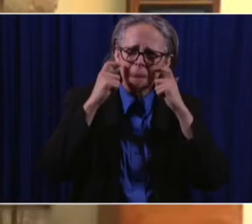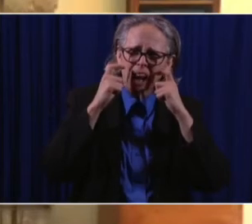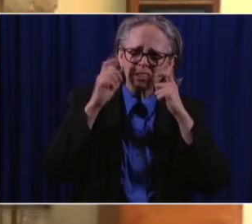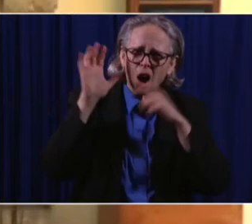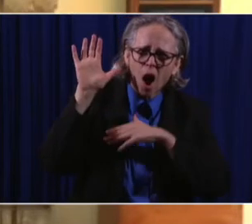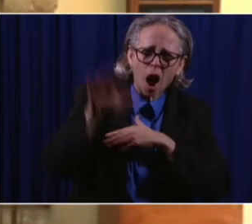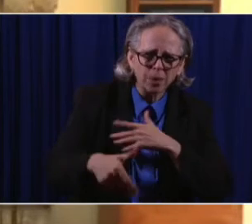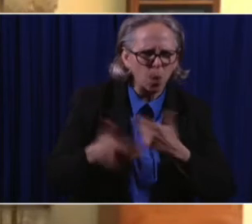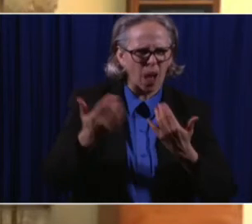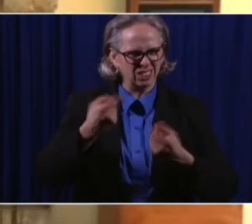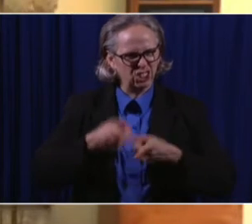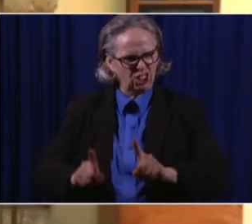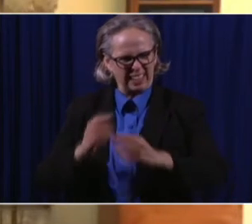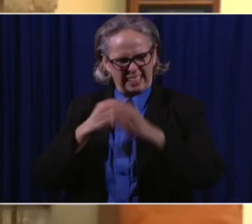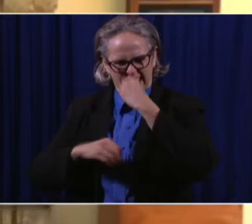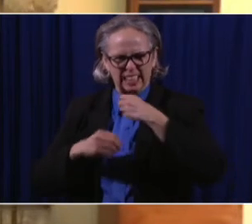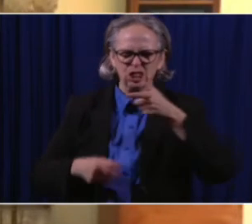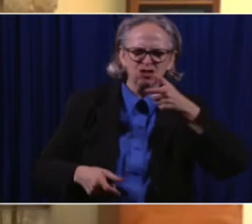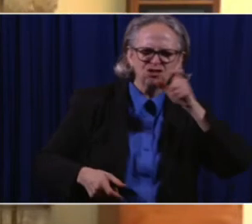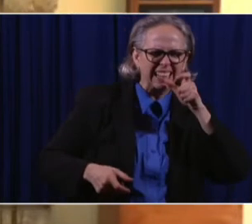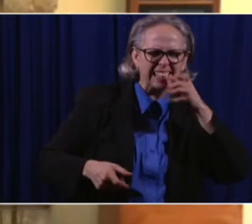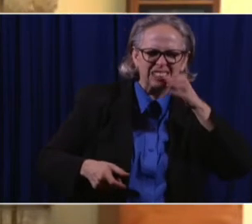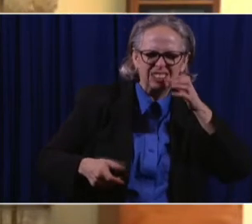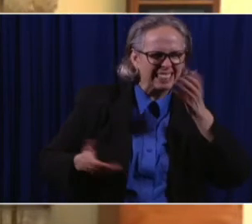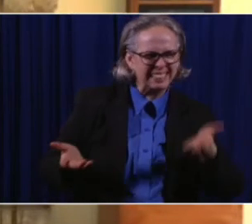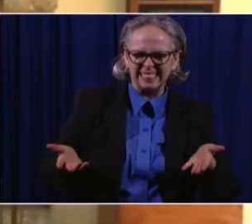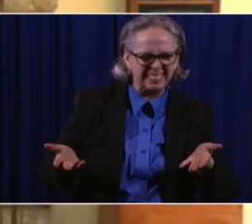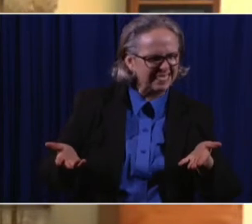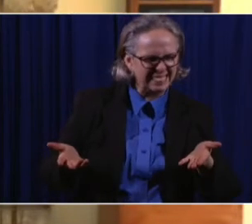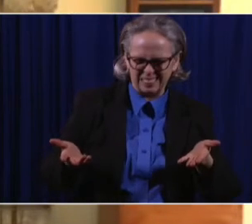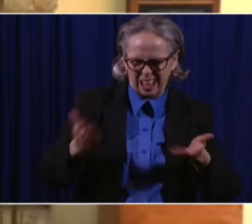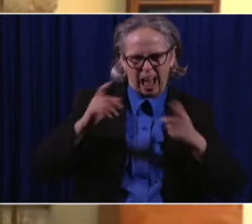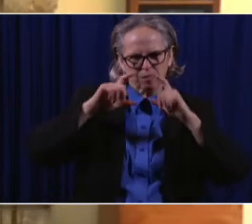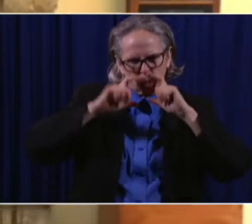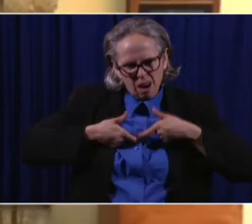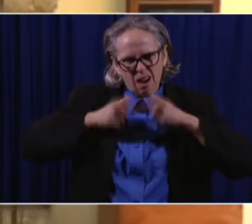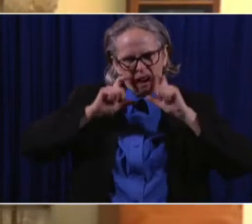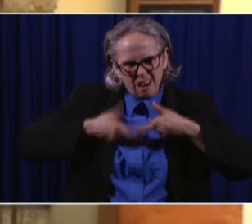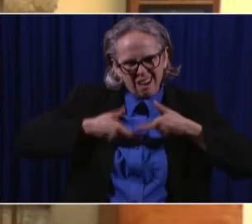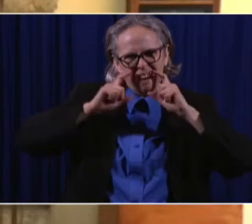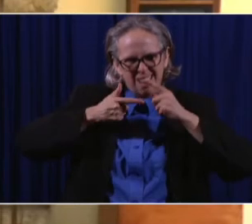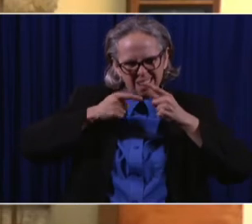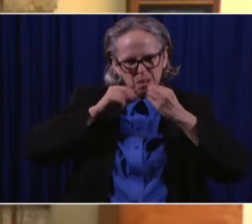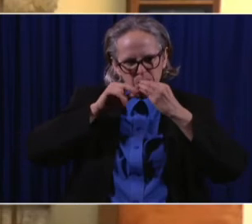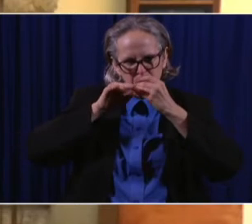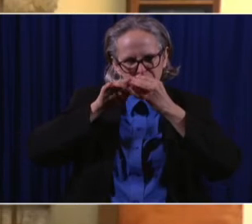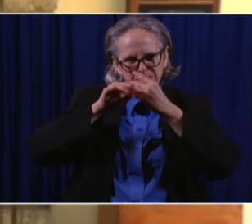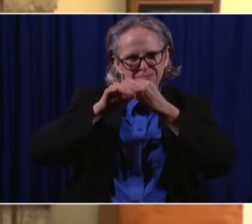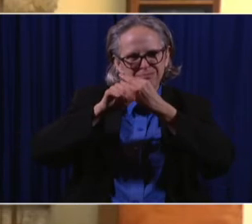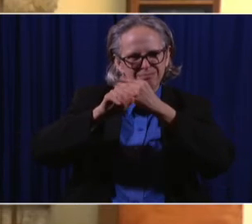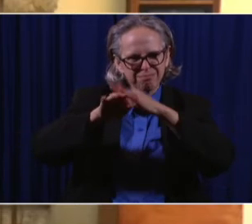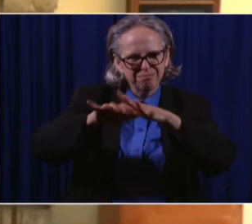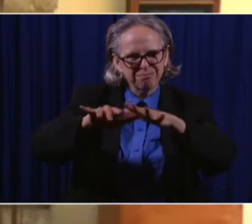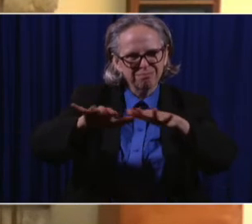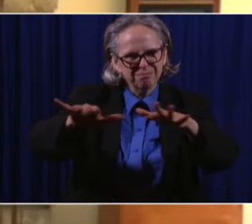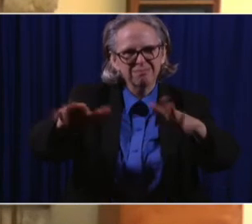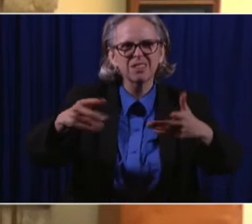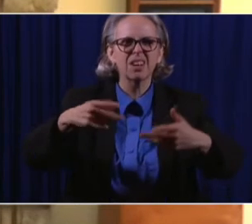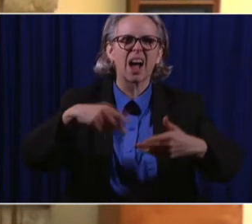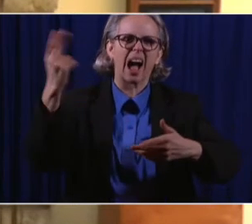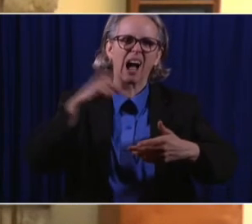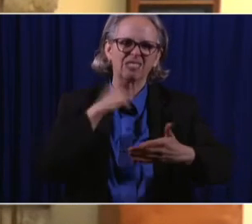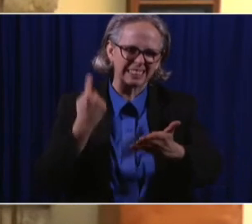So we know those for facts. I just looked at some reports, and there were cases in there that came